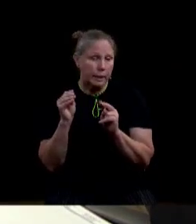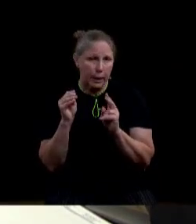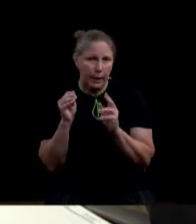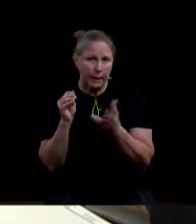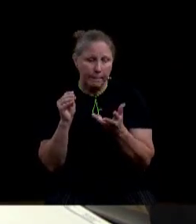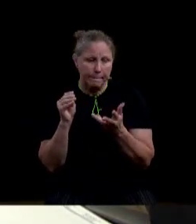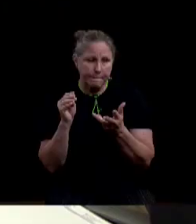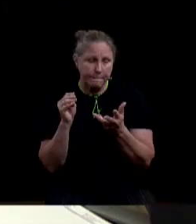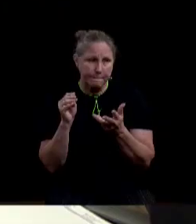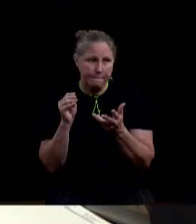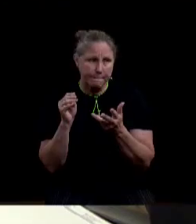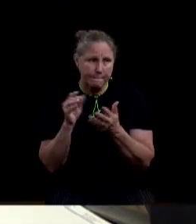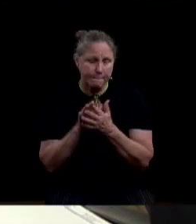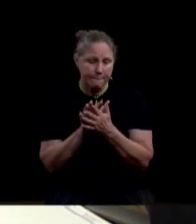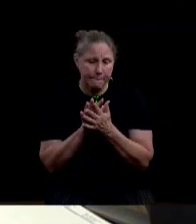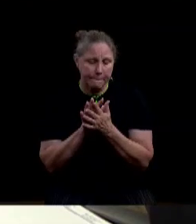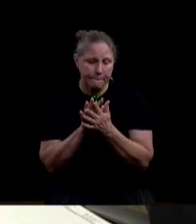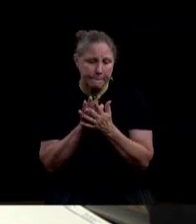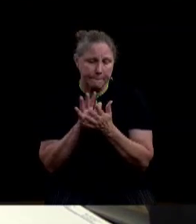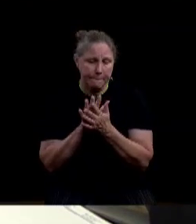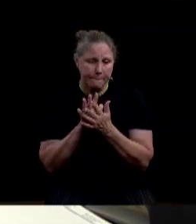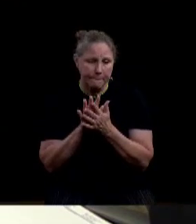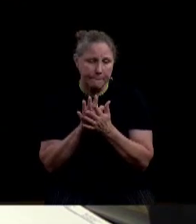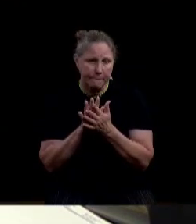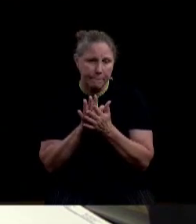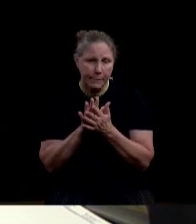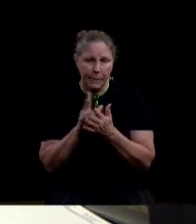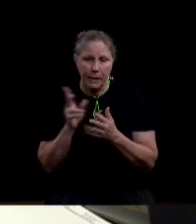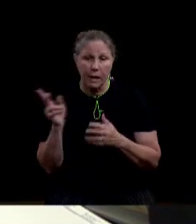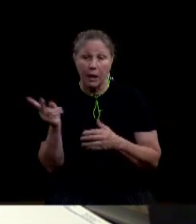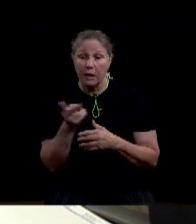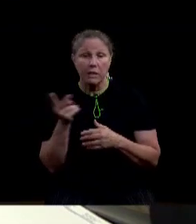they are not stressed at this point. And